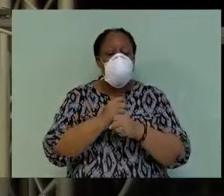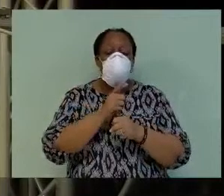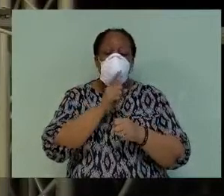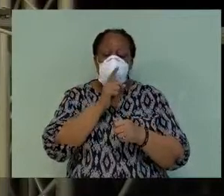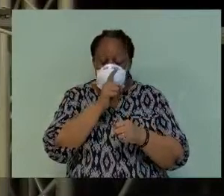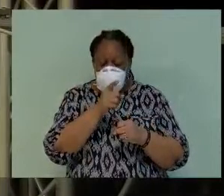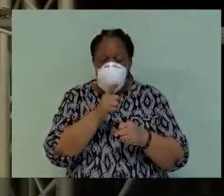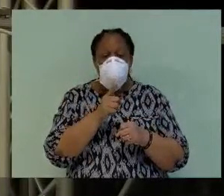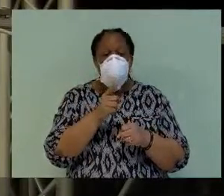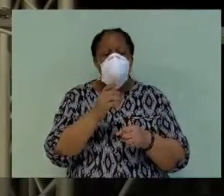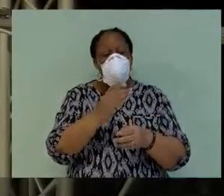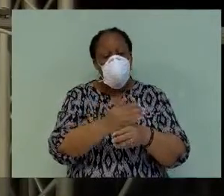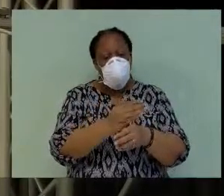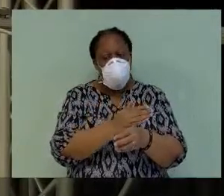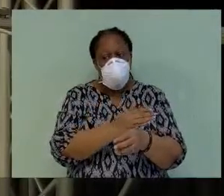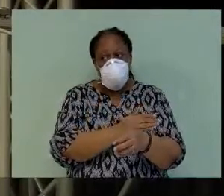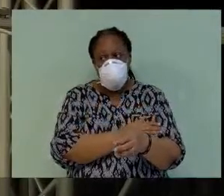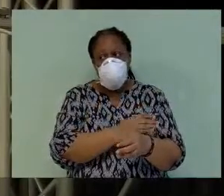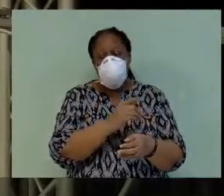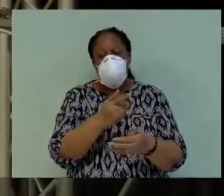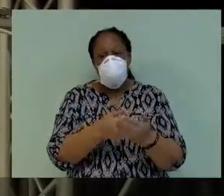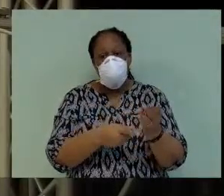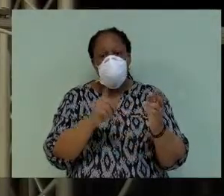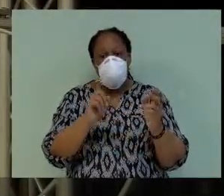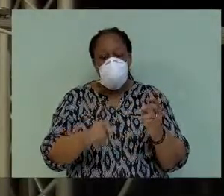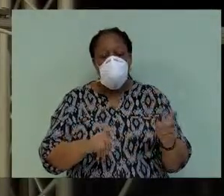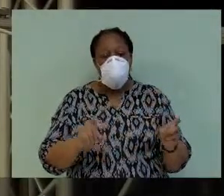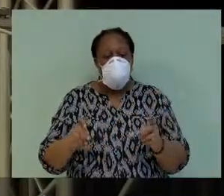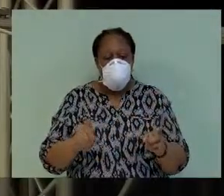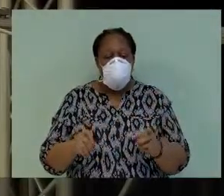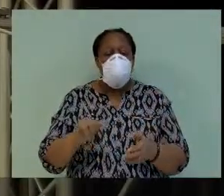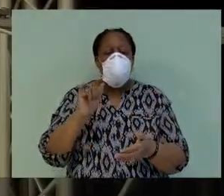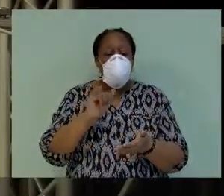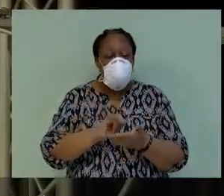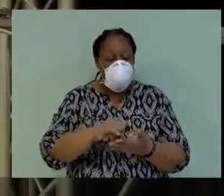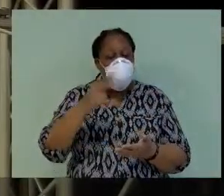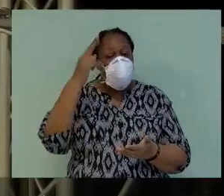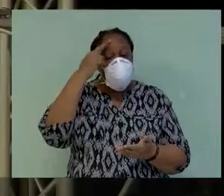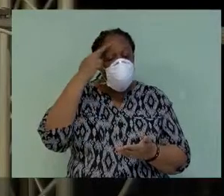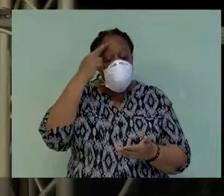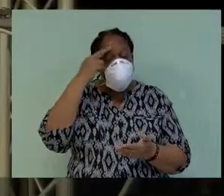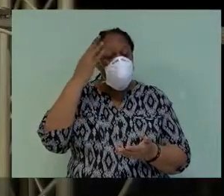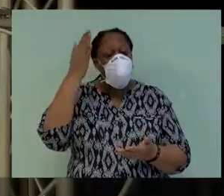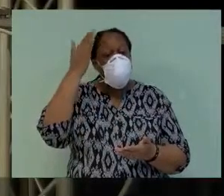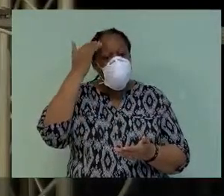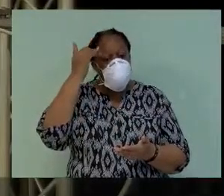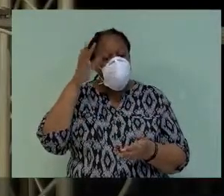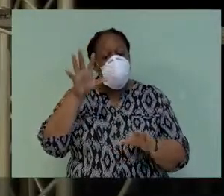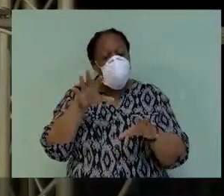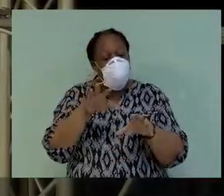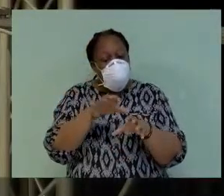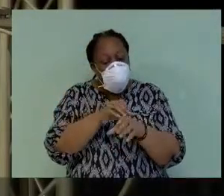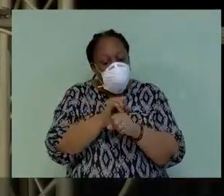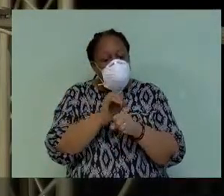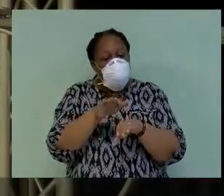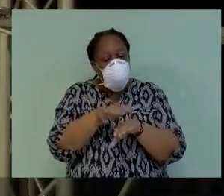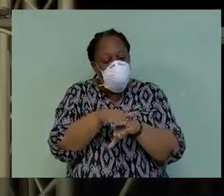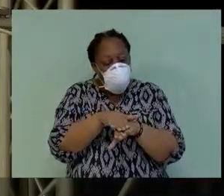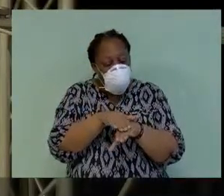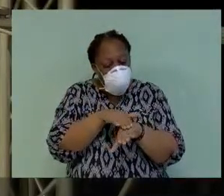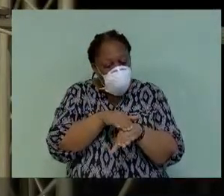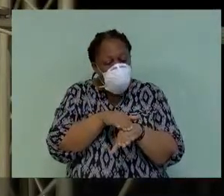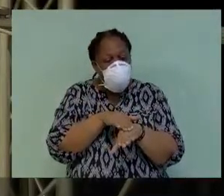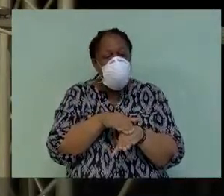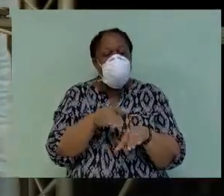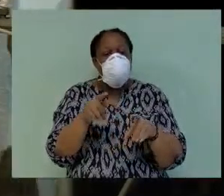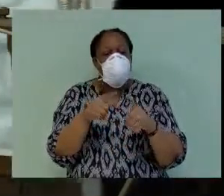be practical in worshiping. So that is why the reason that we are taking our time to ensure that when we do so effectively.